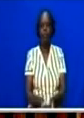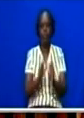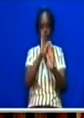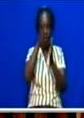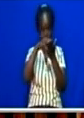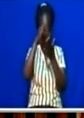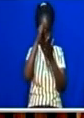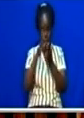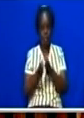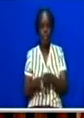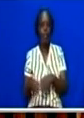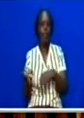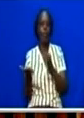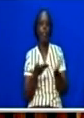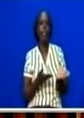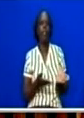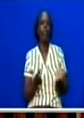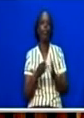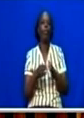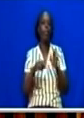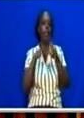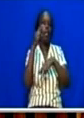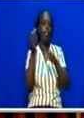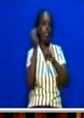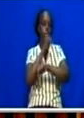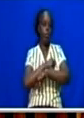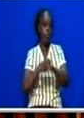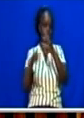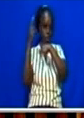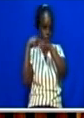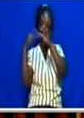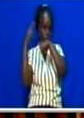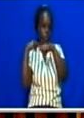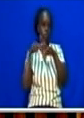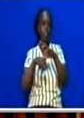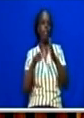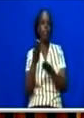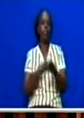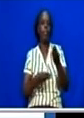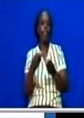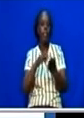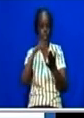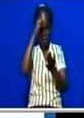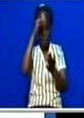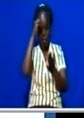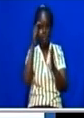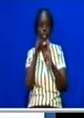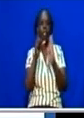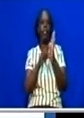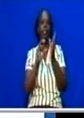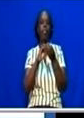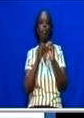Hello, Alana. Welcome to our secondary school's revision. In business studies, our lesson